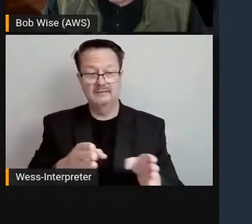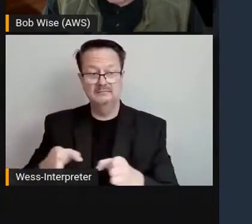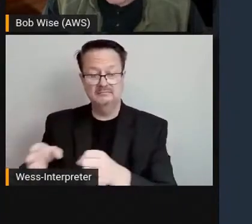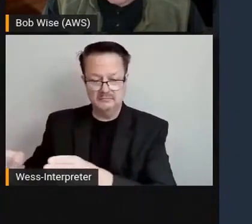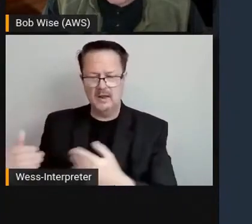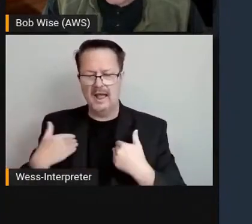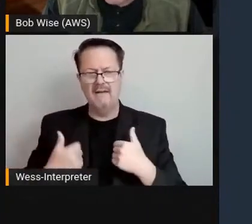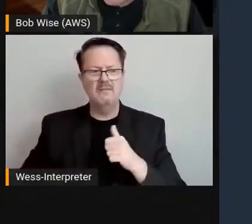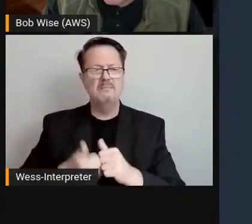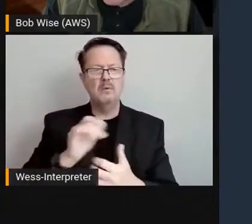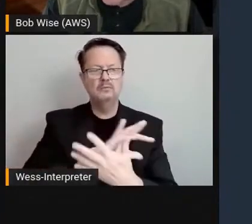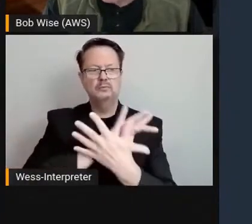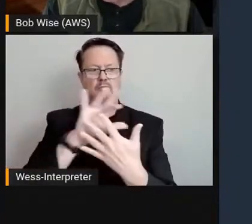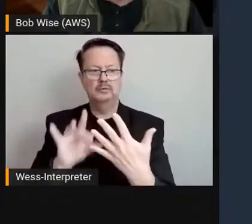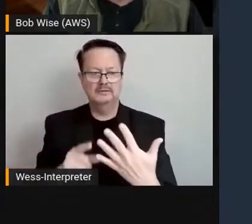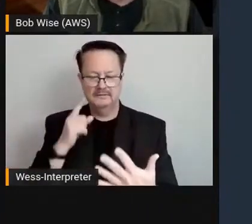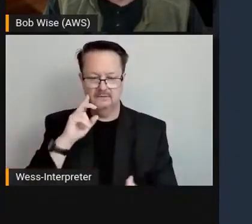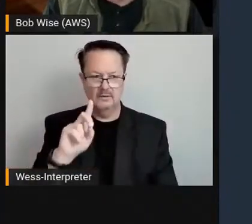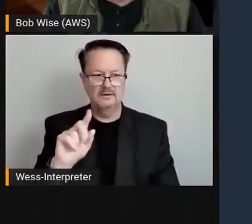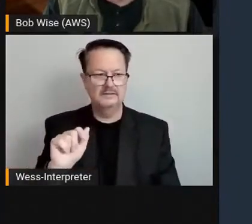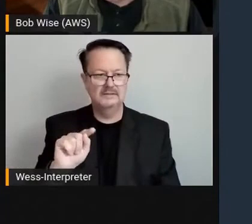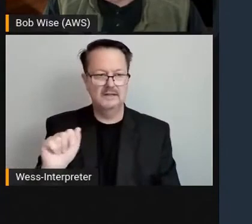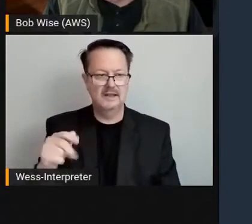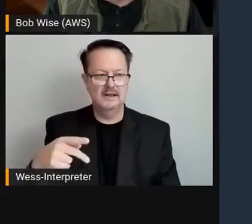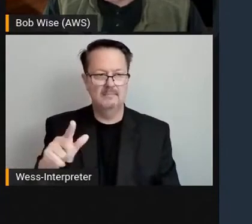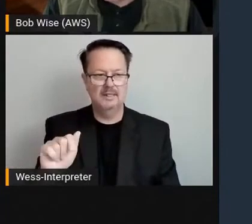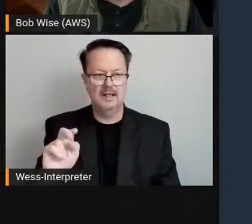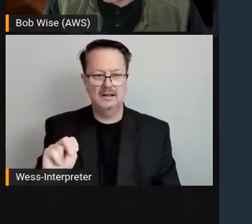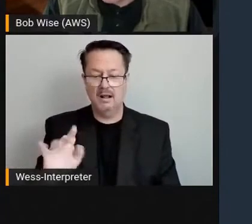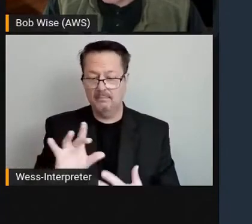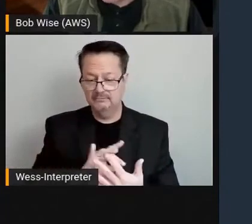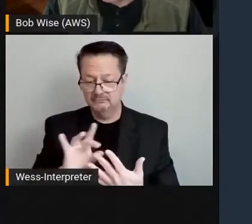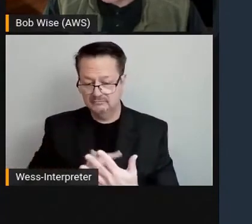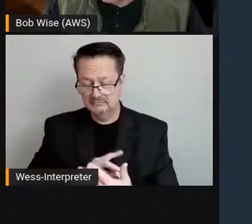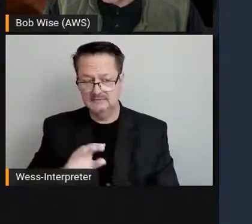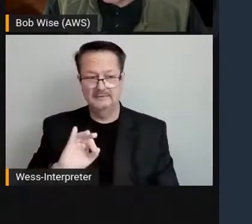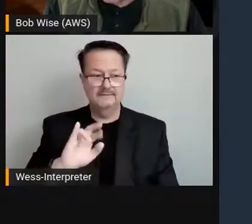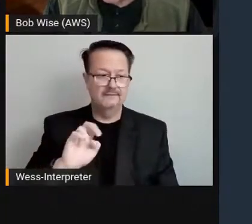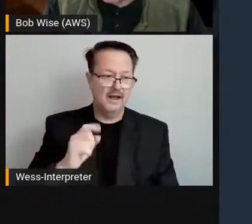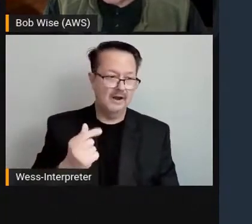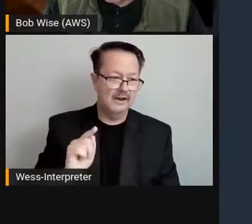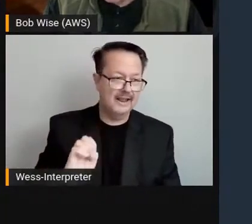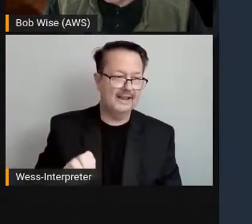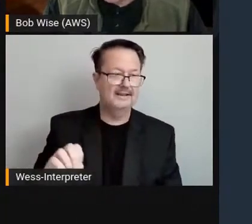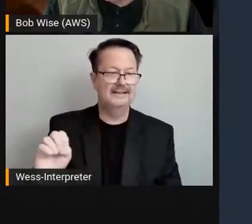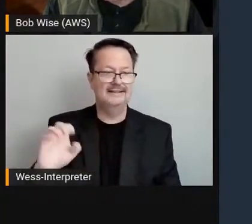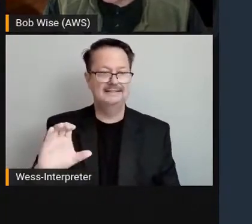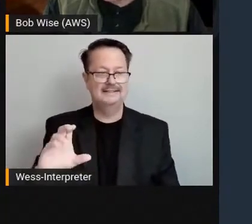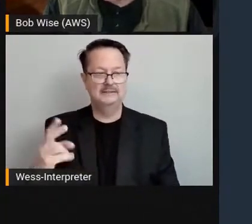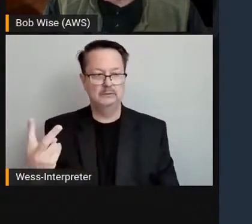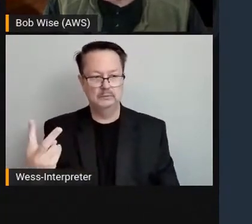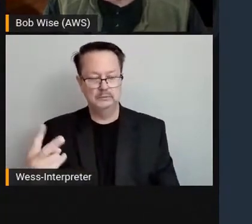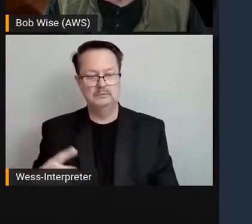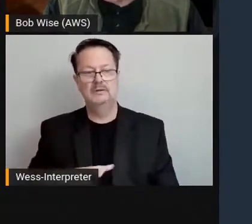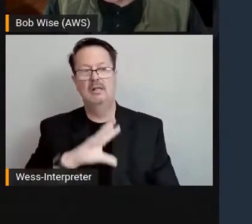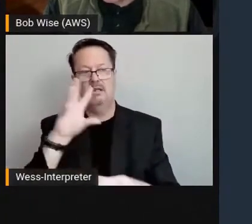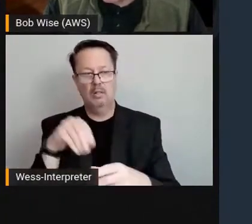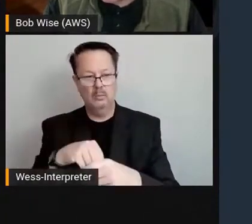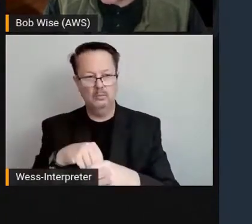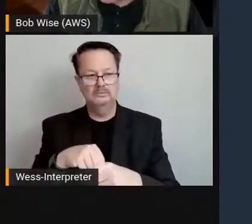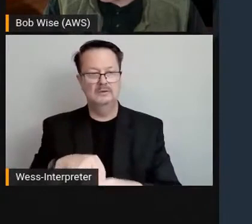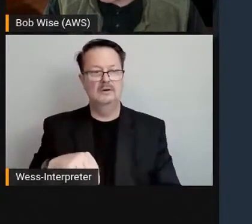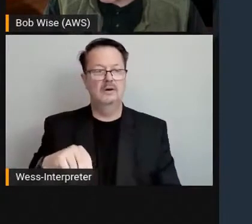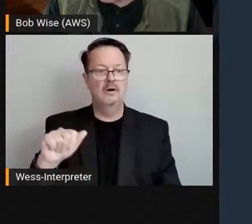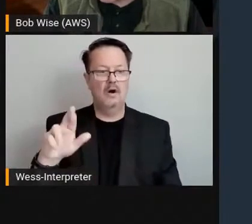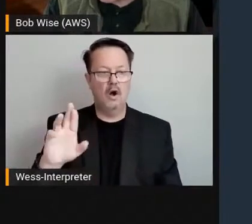the most choice in data plane options, including Fargate, EC2, that includes